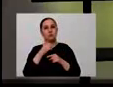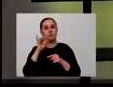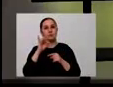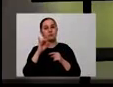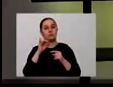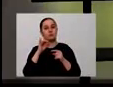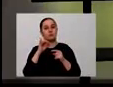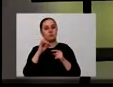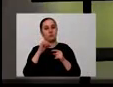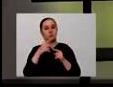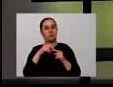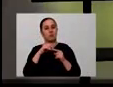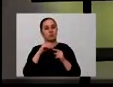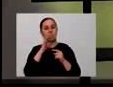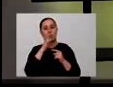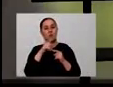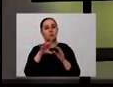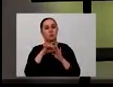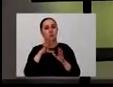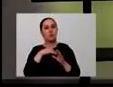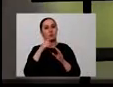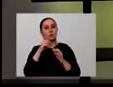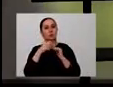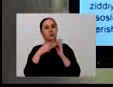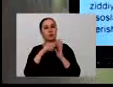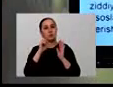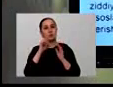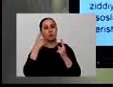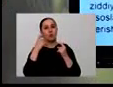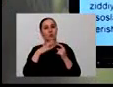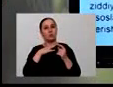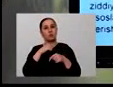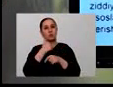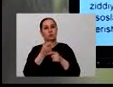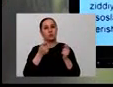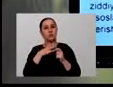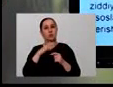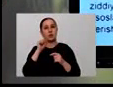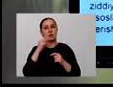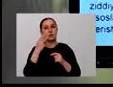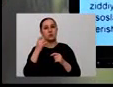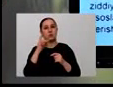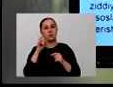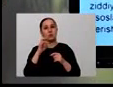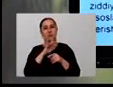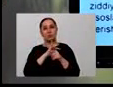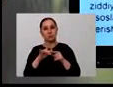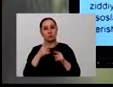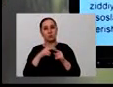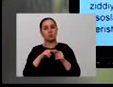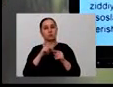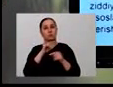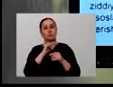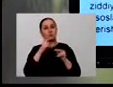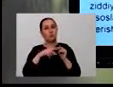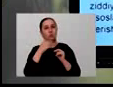bir zamonni tanladi. 18-asrda Buxoroda hukm surgan Ashtarxoniylar sulolasi tugab, ular